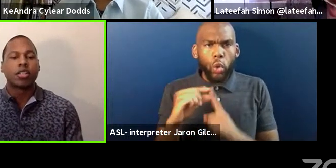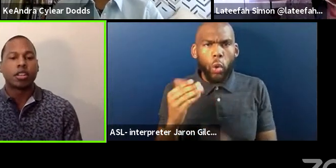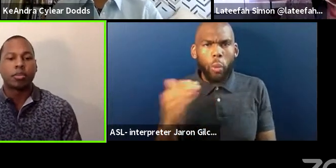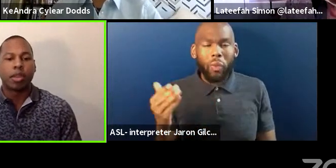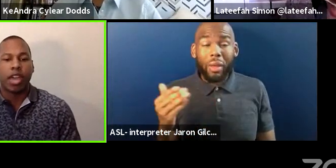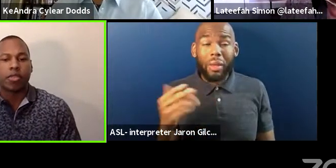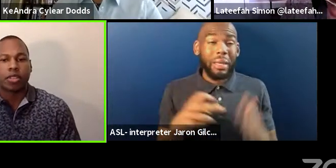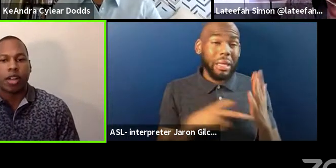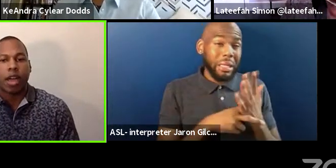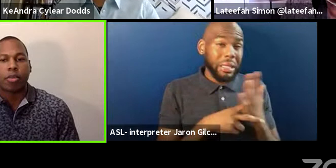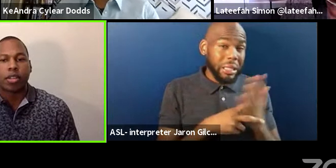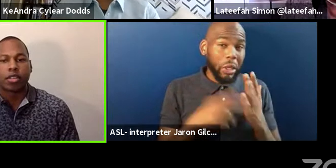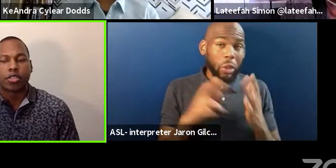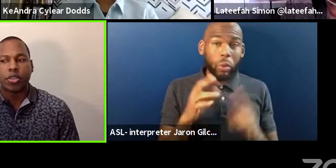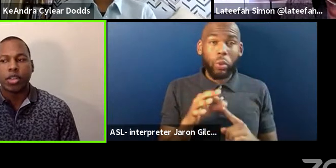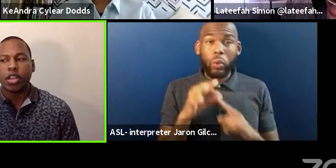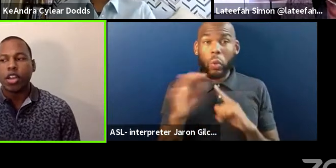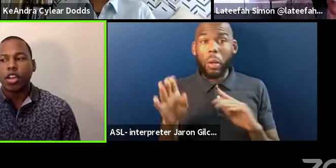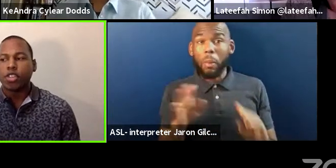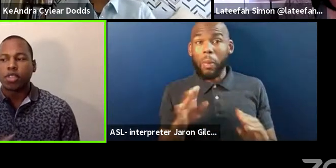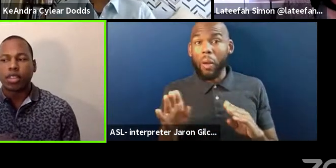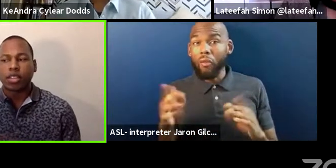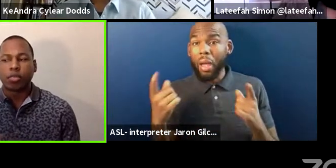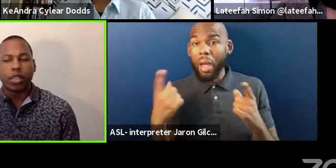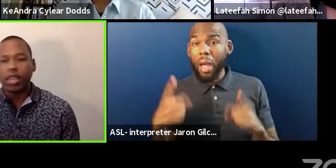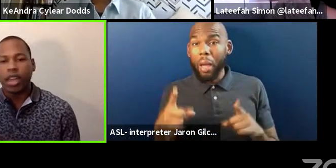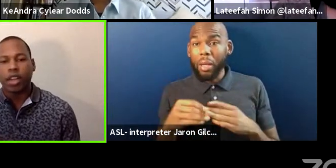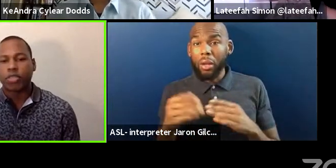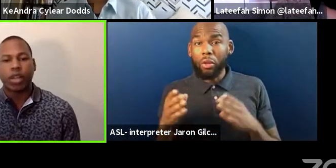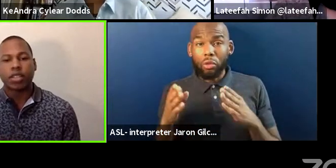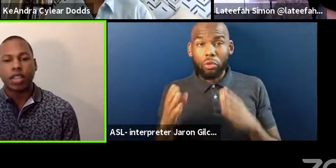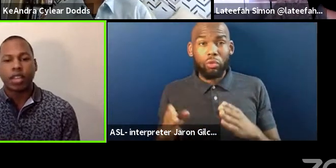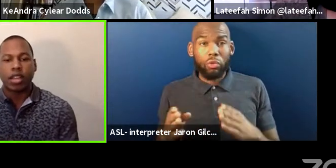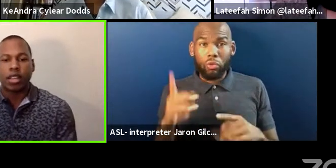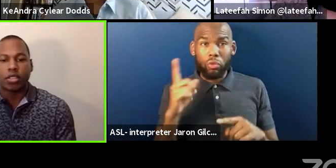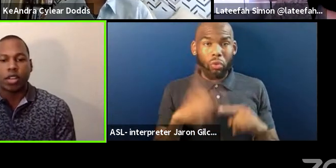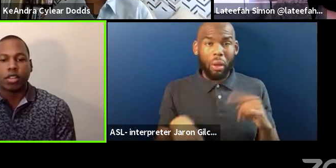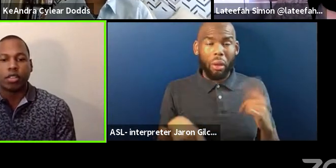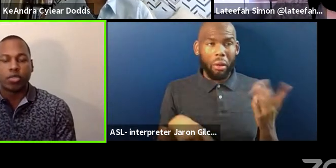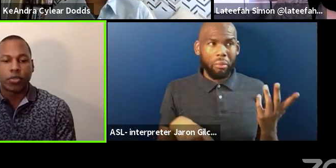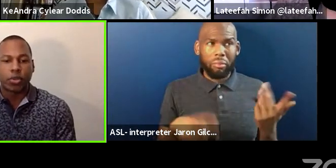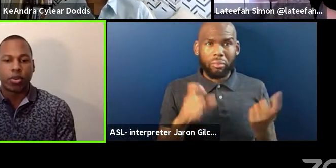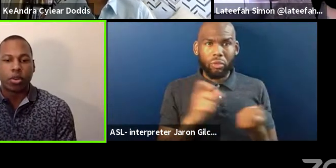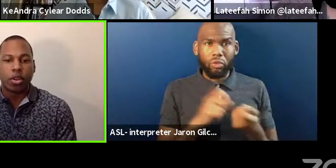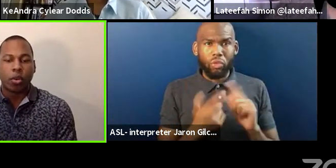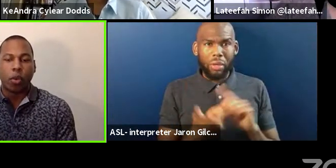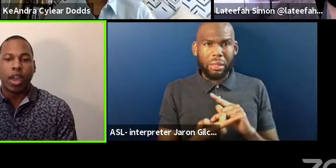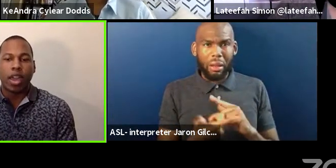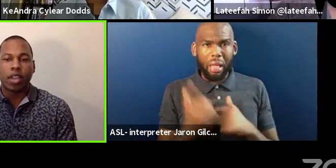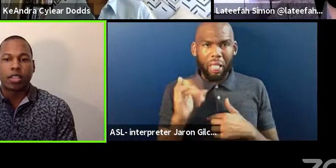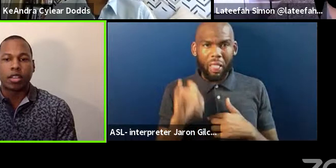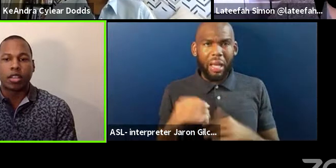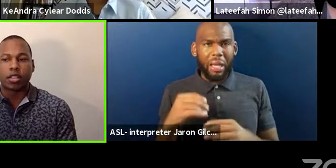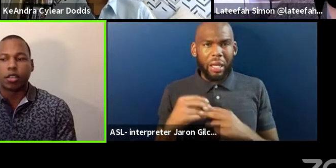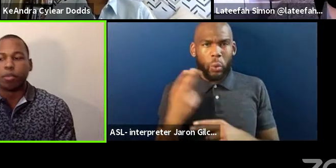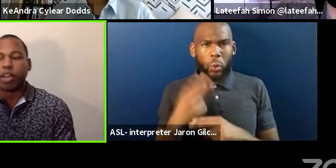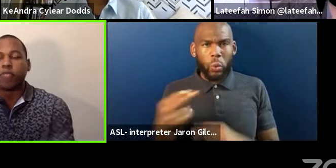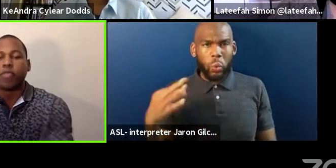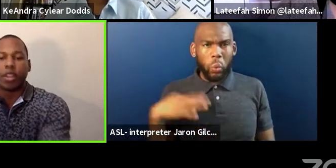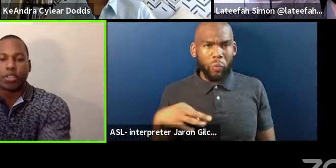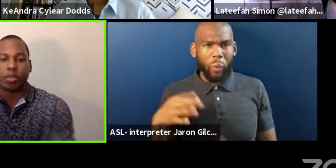or certain behaviors that are happening in the street, you really can't translate it into a useful way